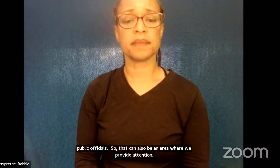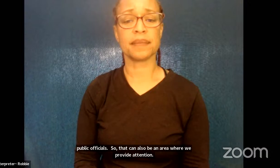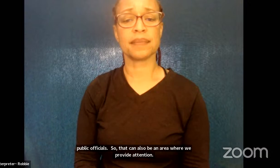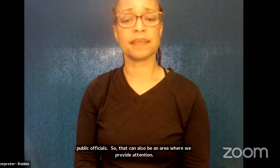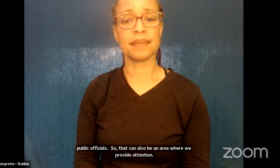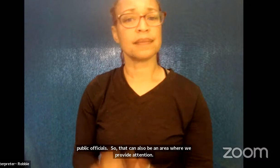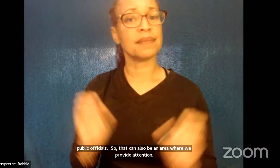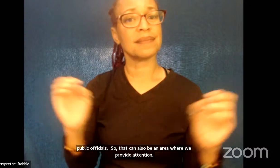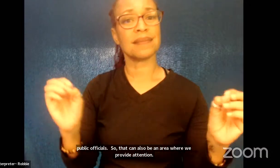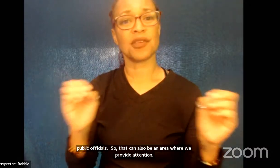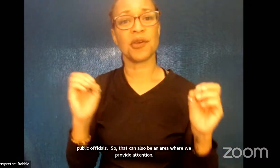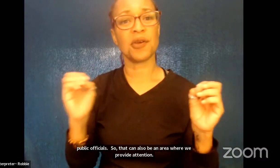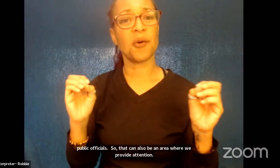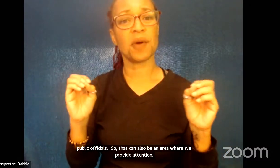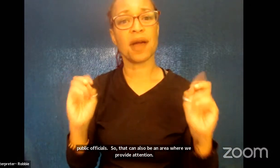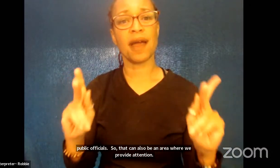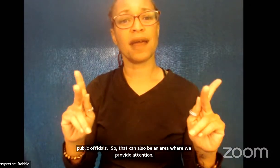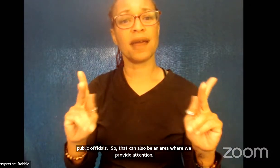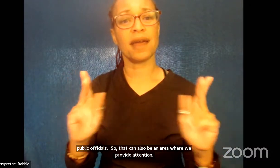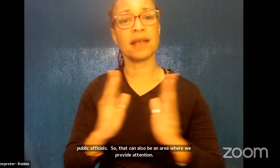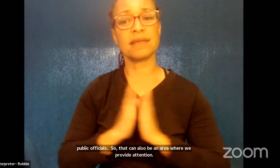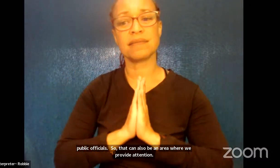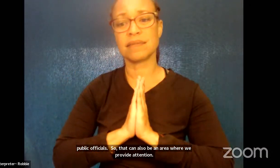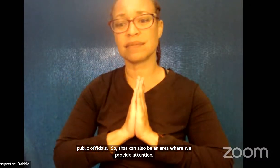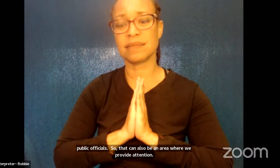All right.